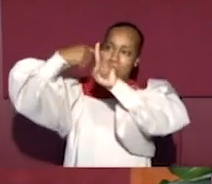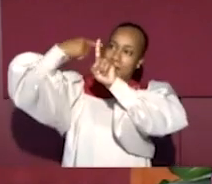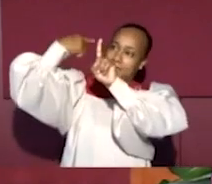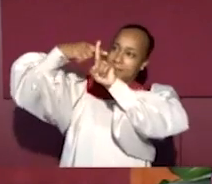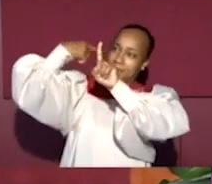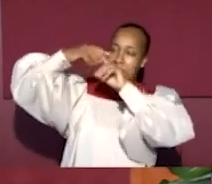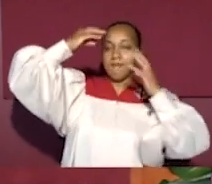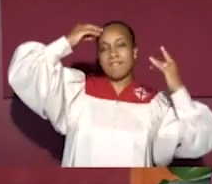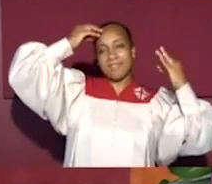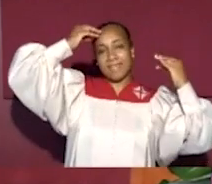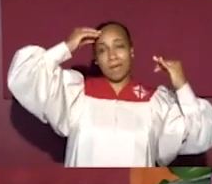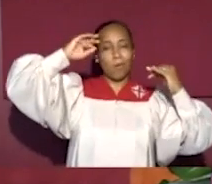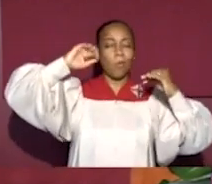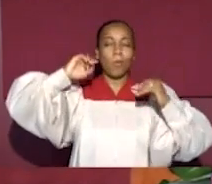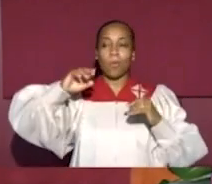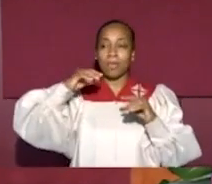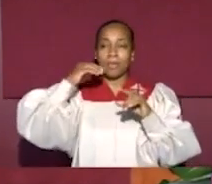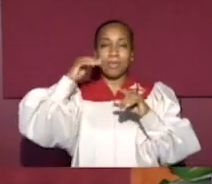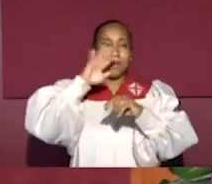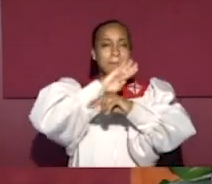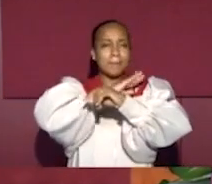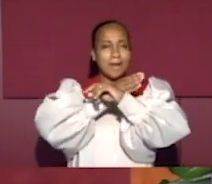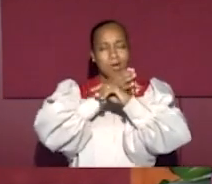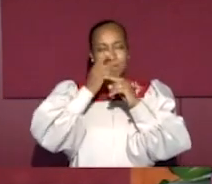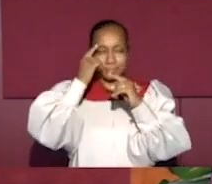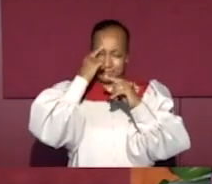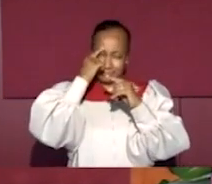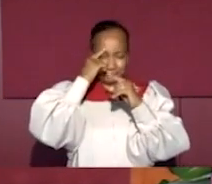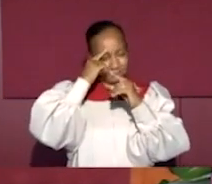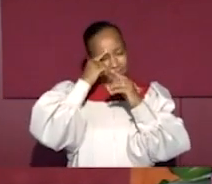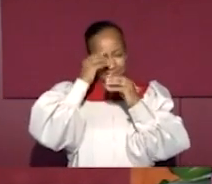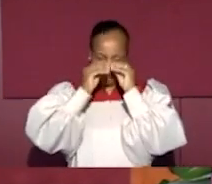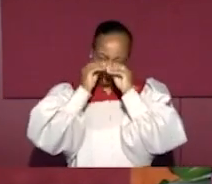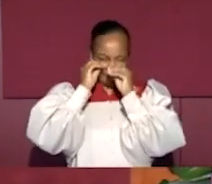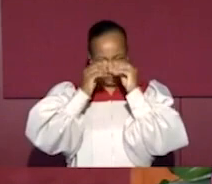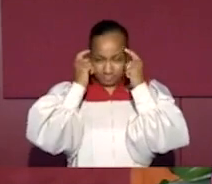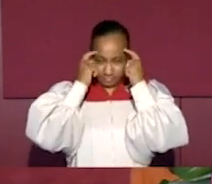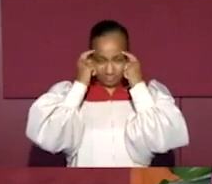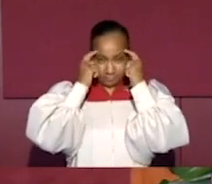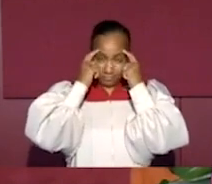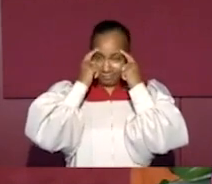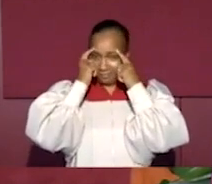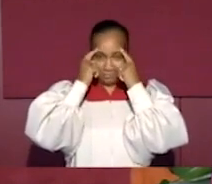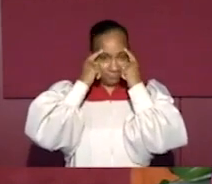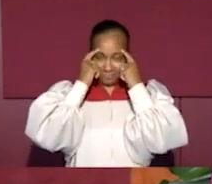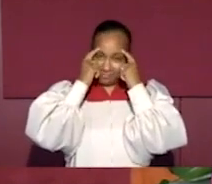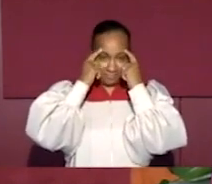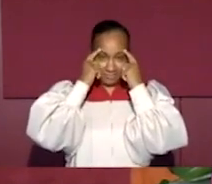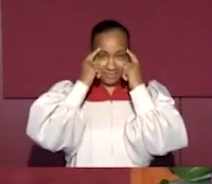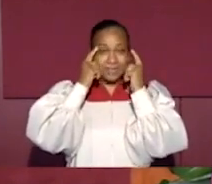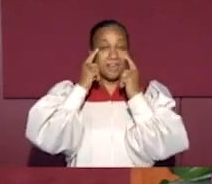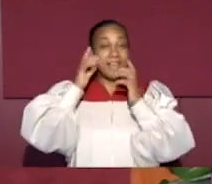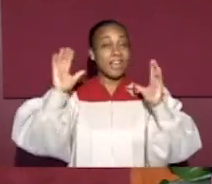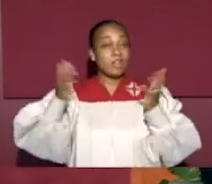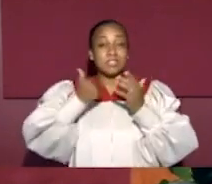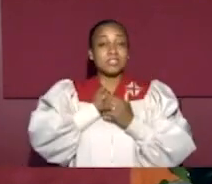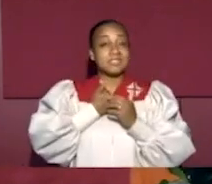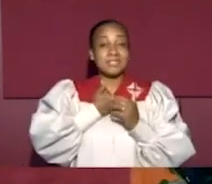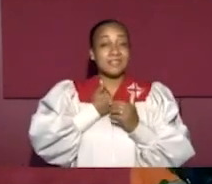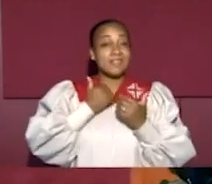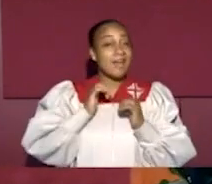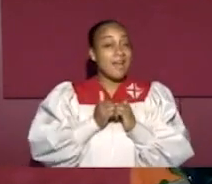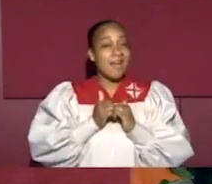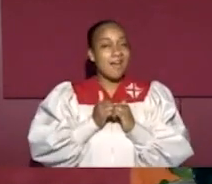positive thinking or the power of getting your mental aptitude together. We encourage ourselves in the Lord. That is,